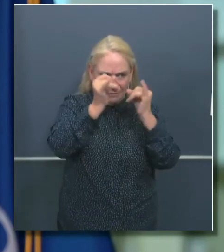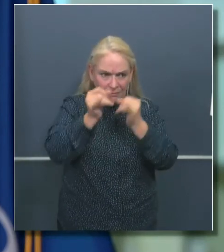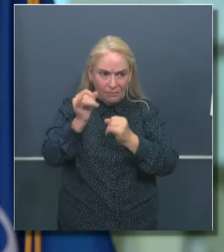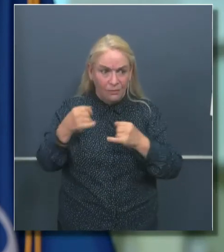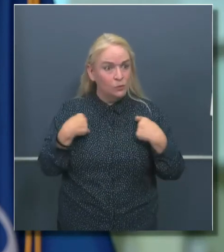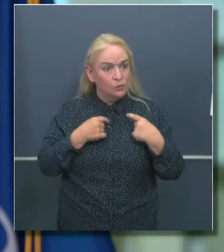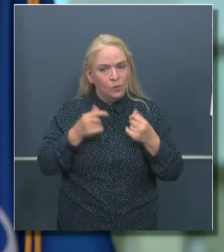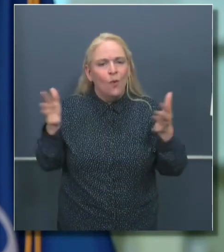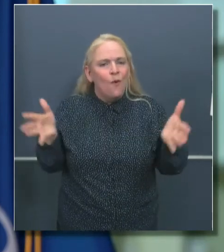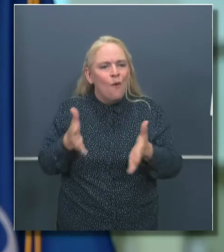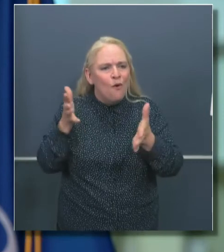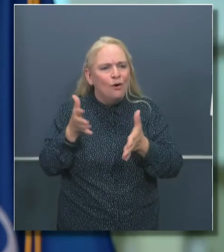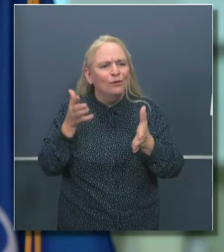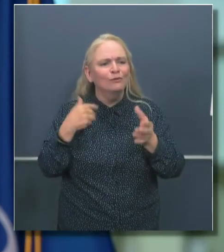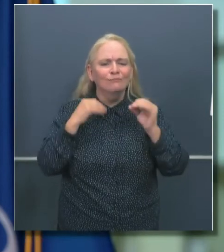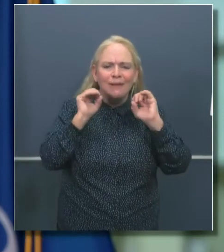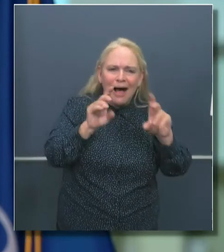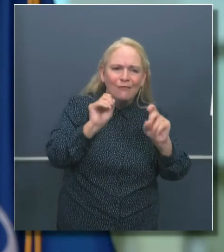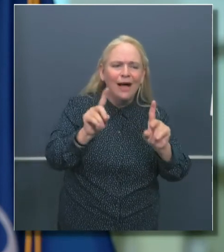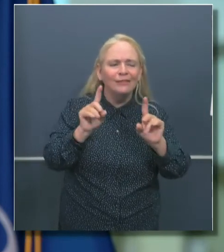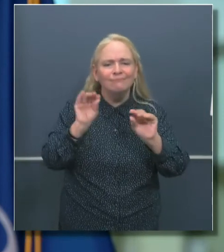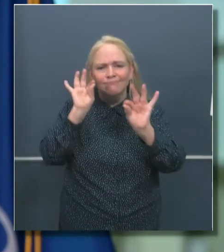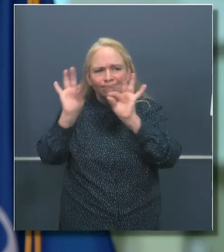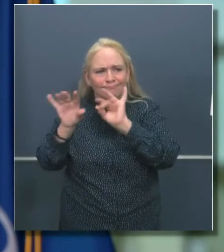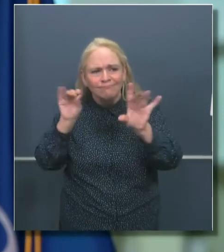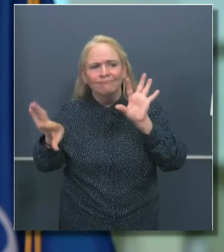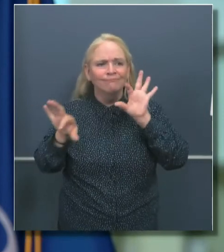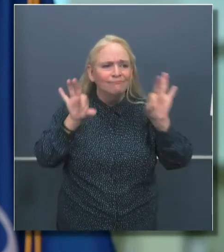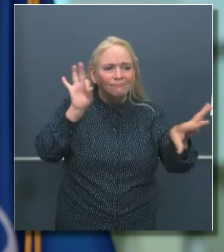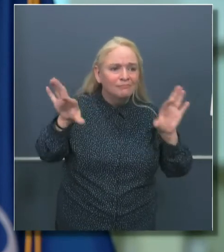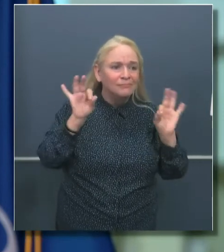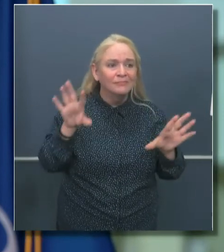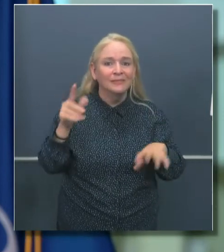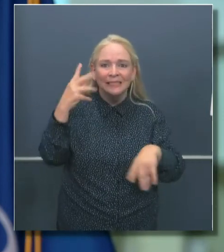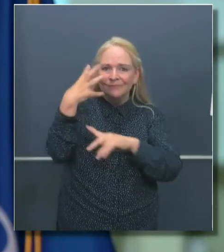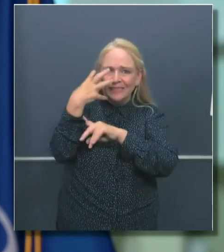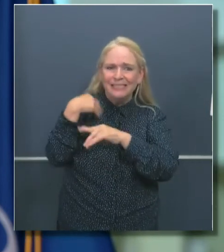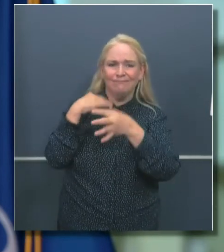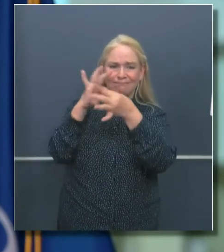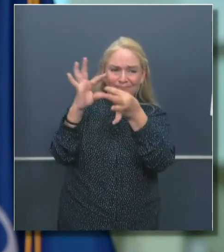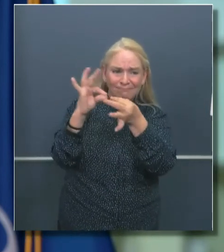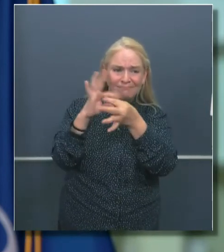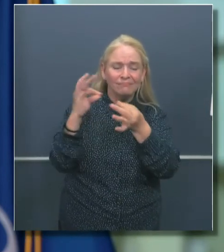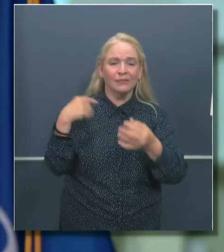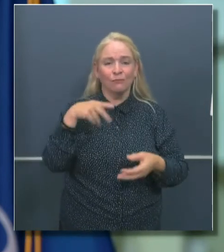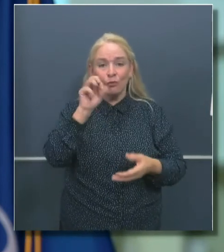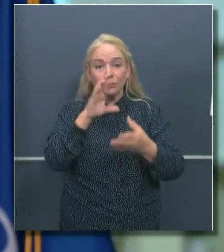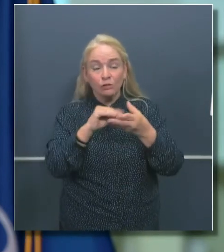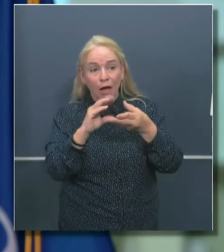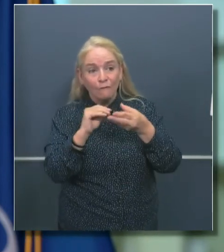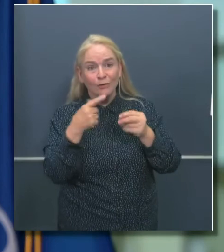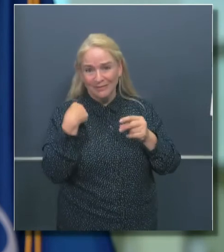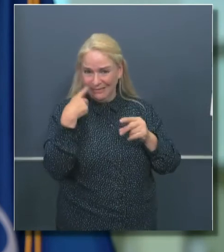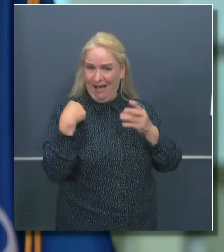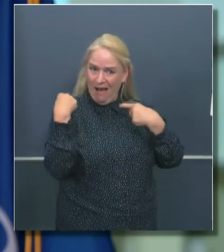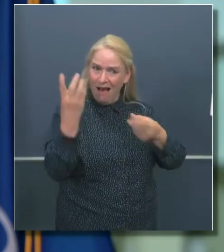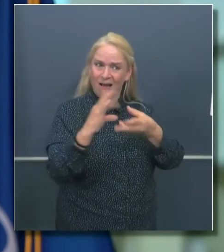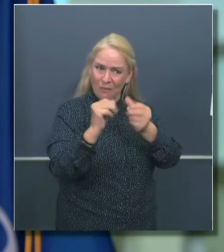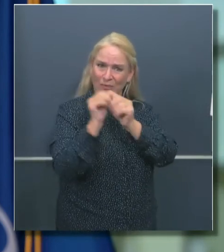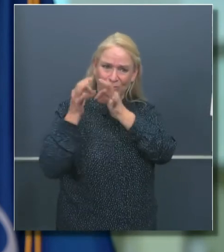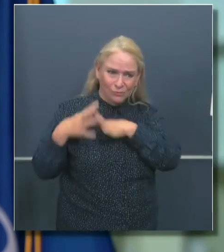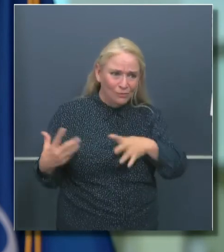it at a press conference at noon with one individual, a governor. We're trying to do that, and you saw some of the material we put out in a